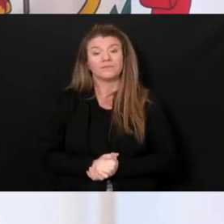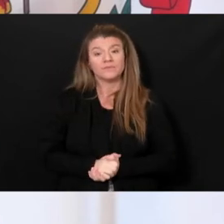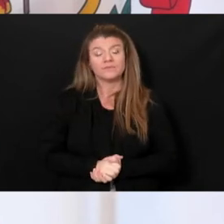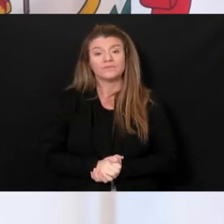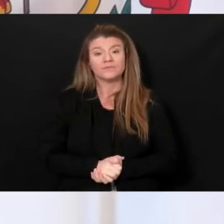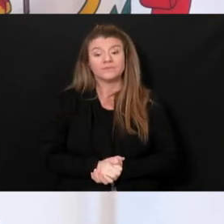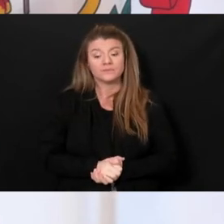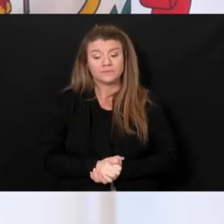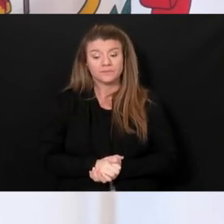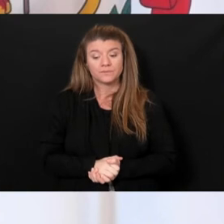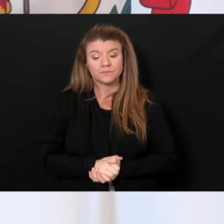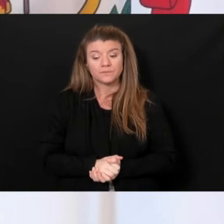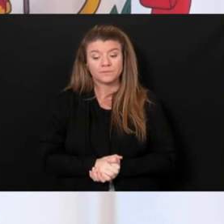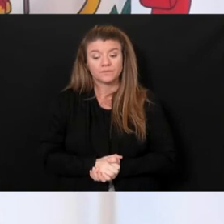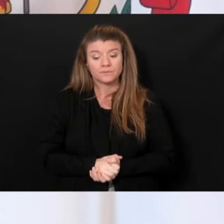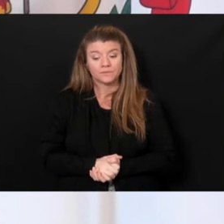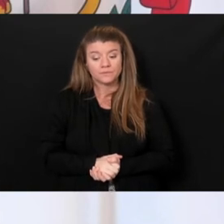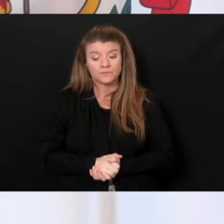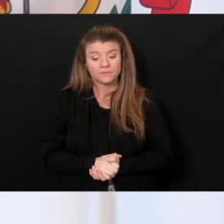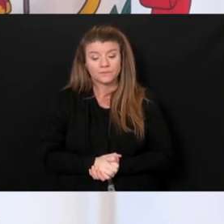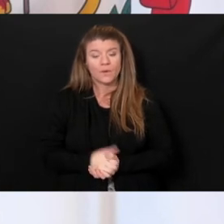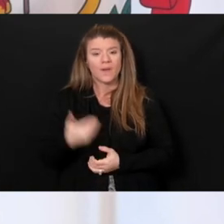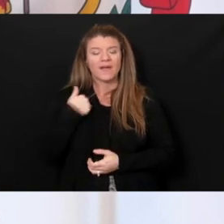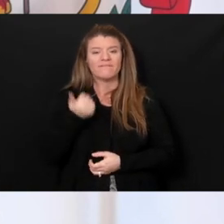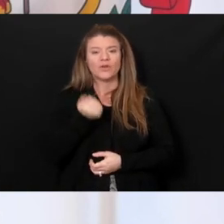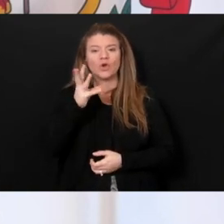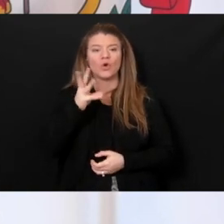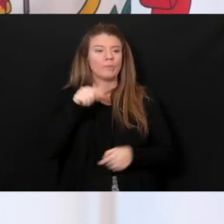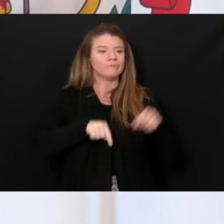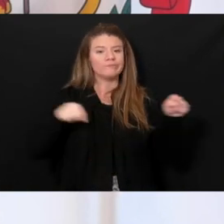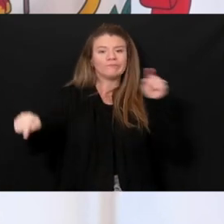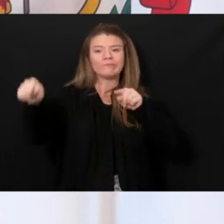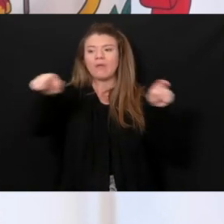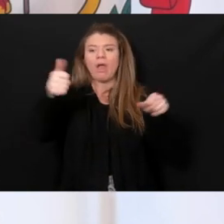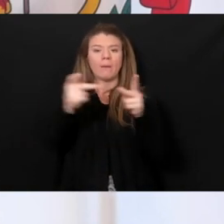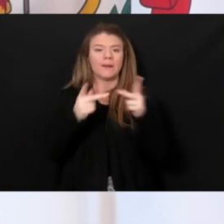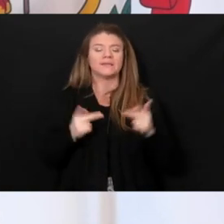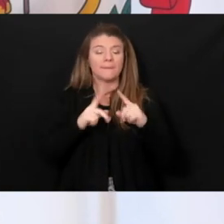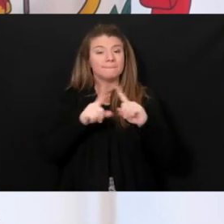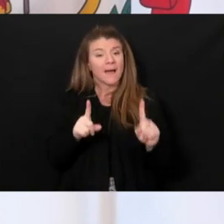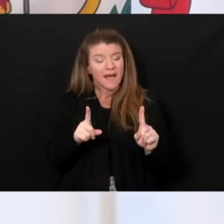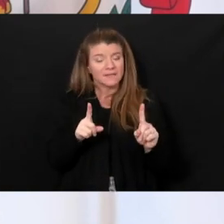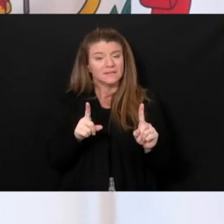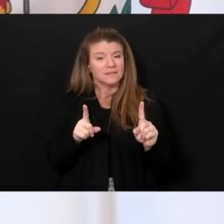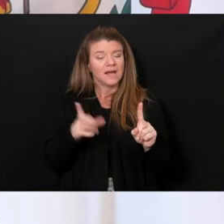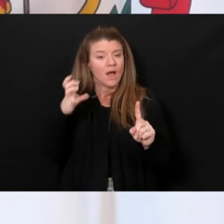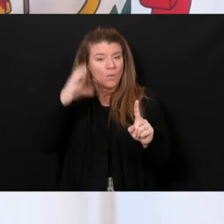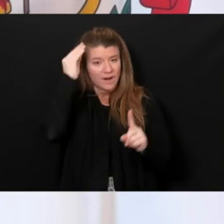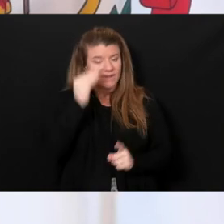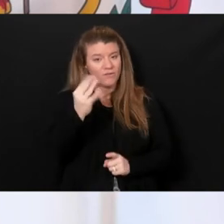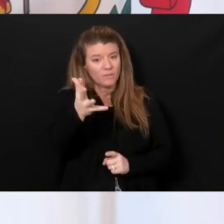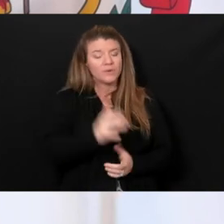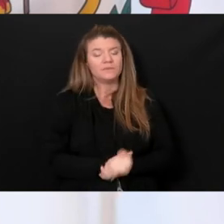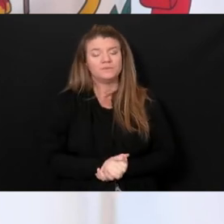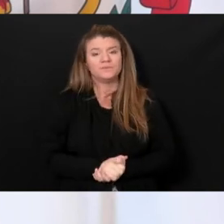there's a few scattered out. But let me just say this.